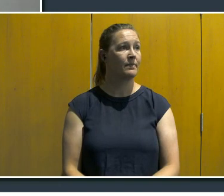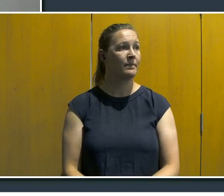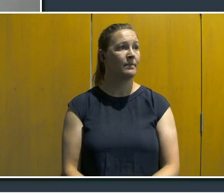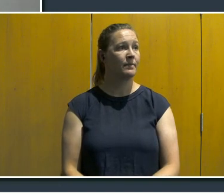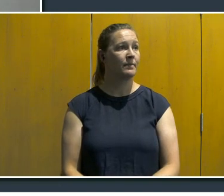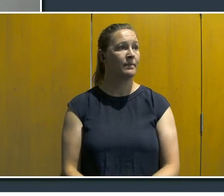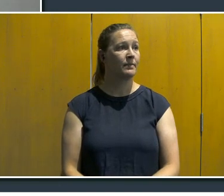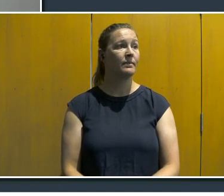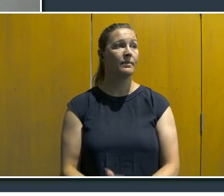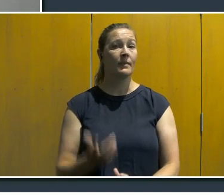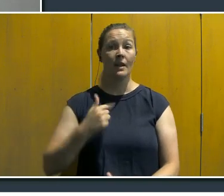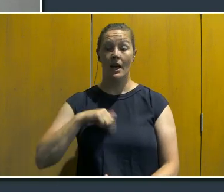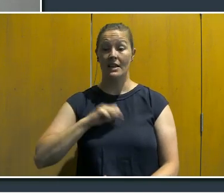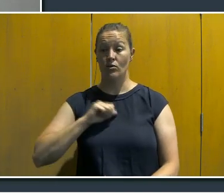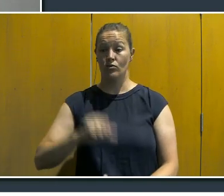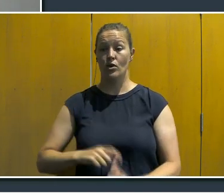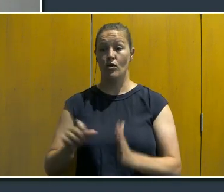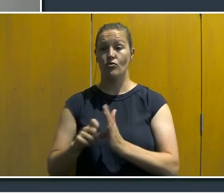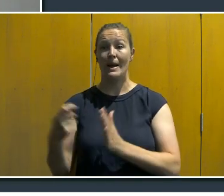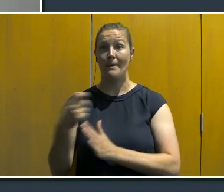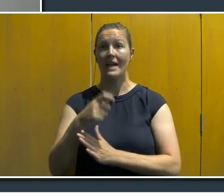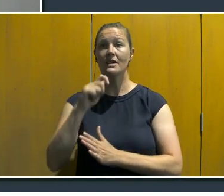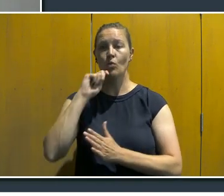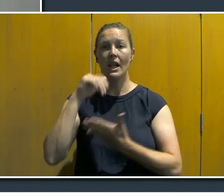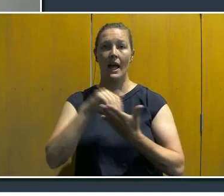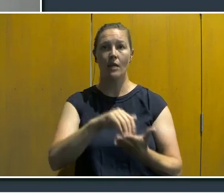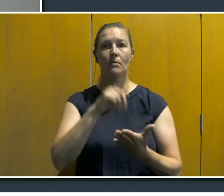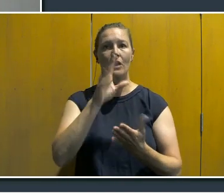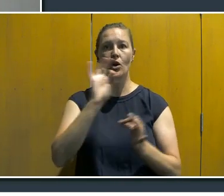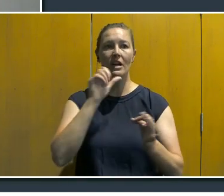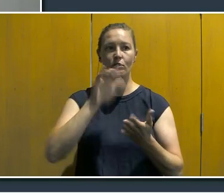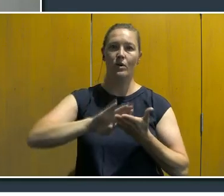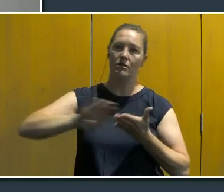And we rural ratepayers can help you do that, but not if you alienate us.